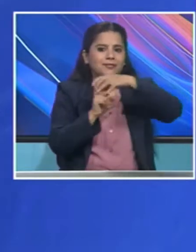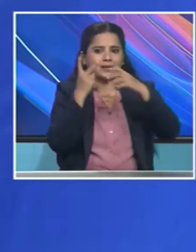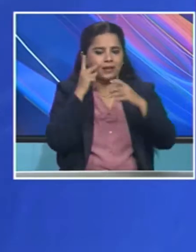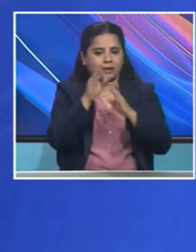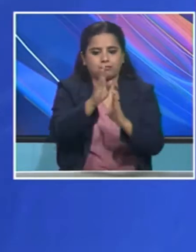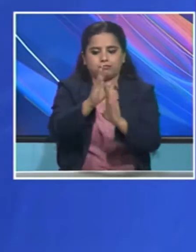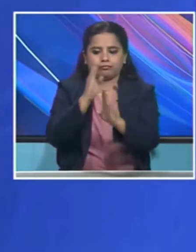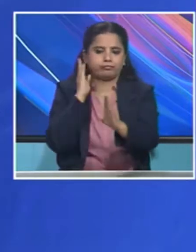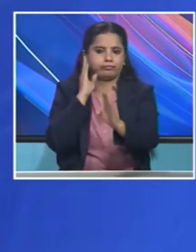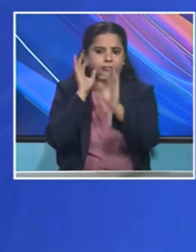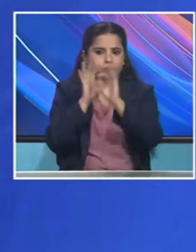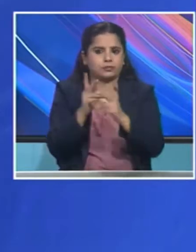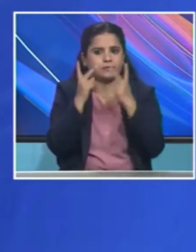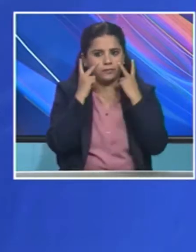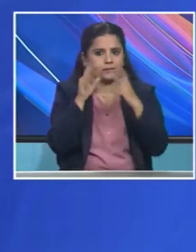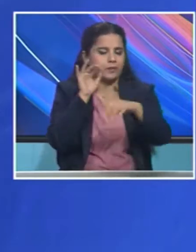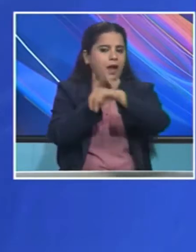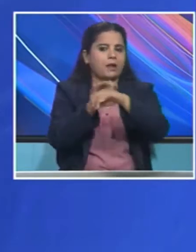And just